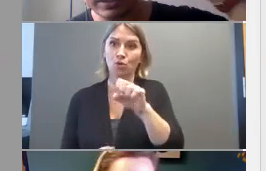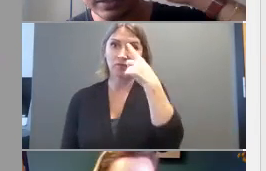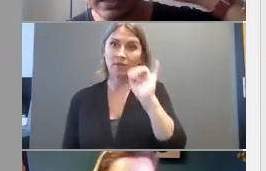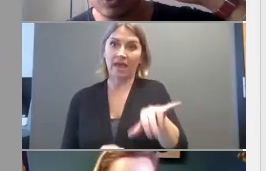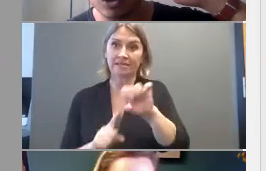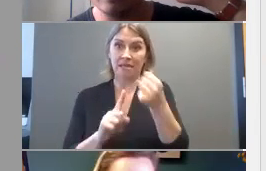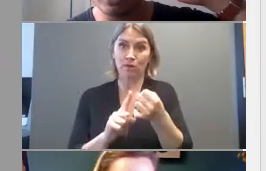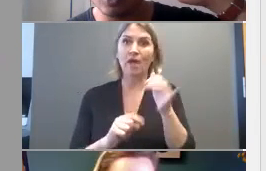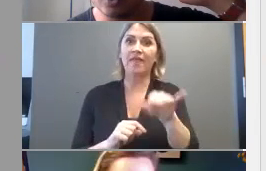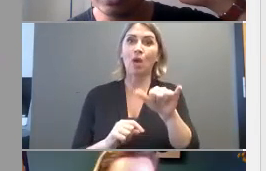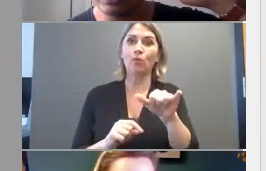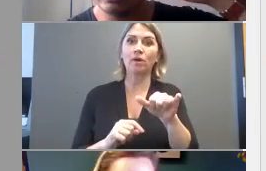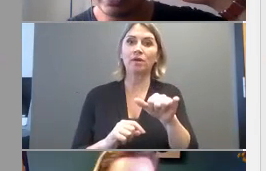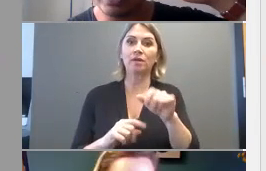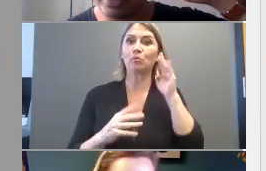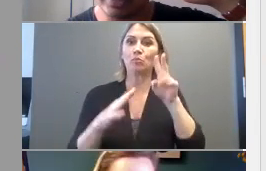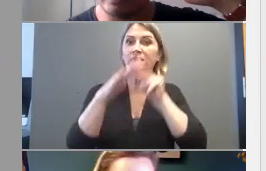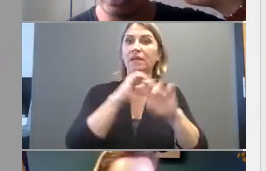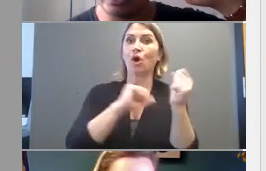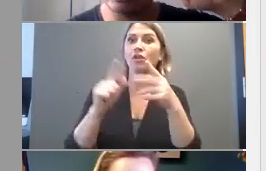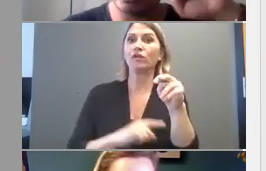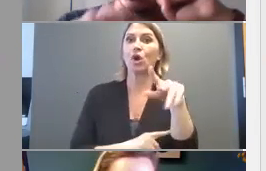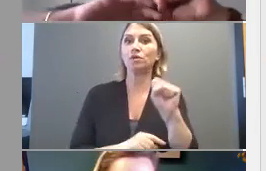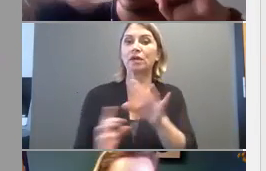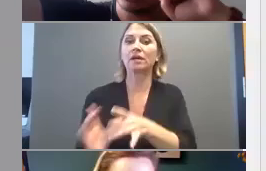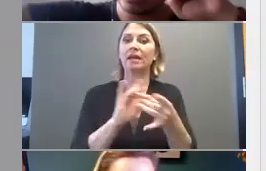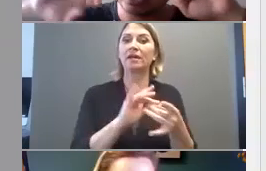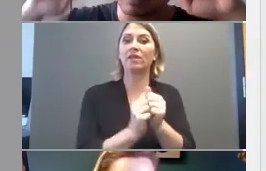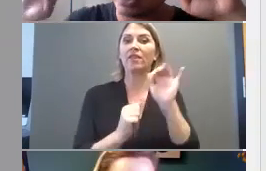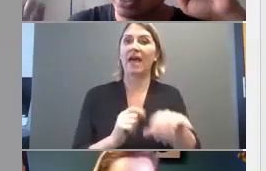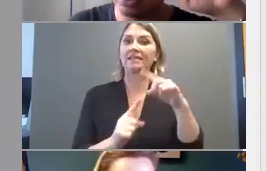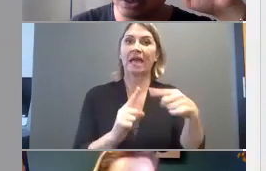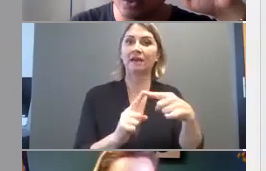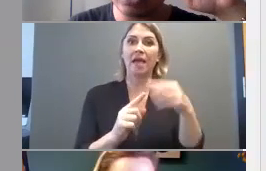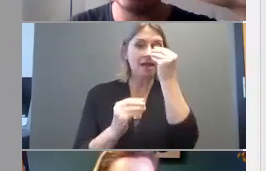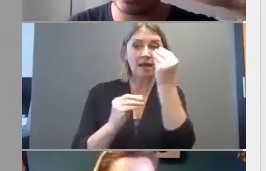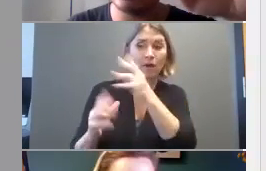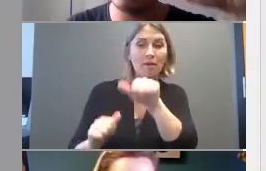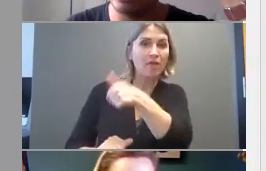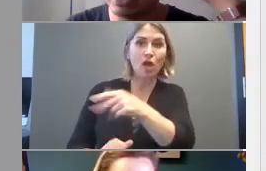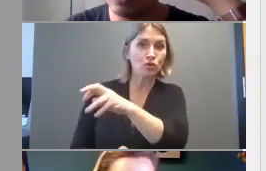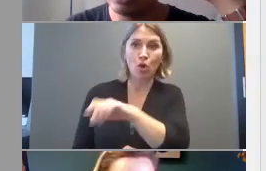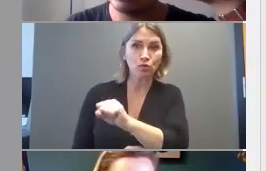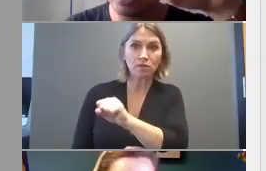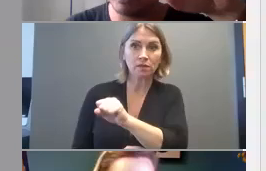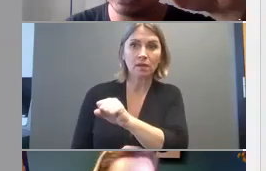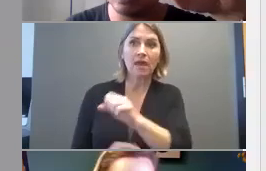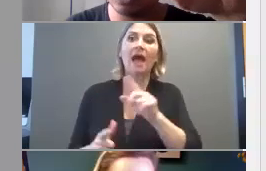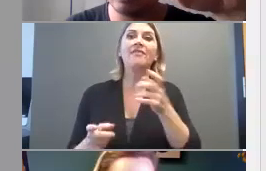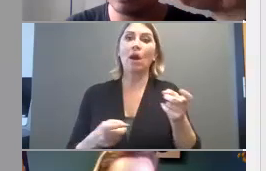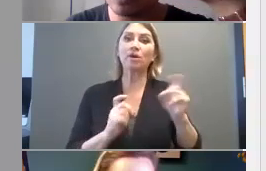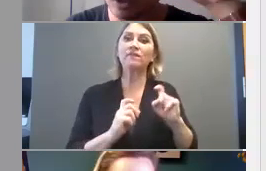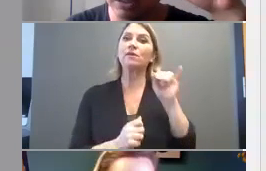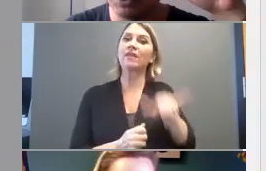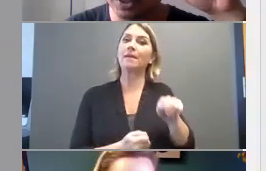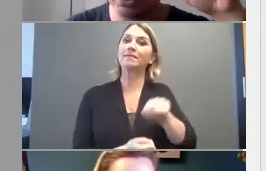would detect all of the nodes that are connected within that cycle and not care about any other nodes, and that will get you, that